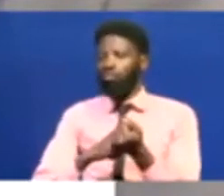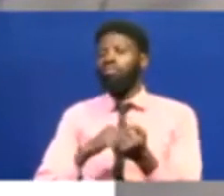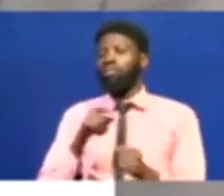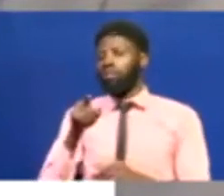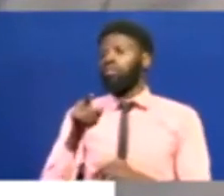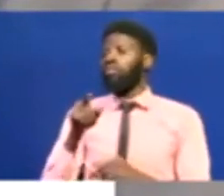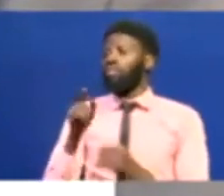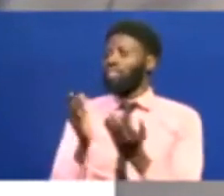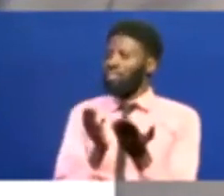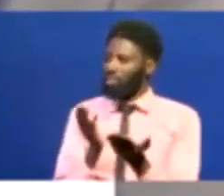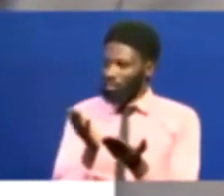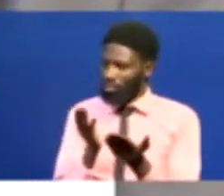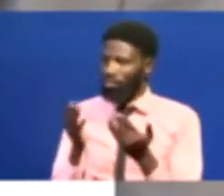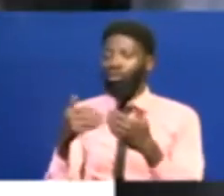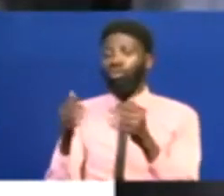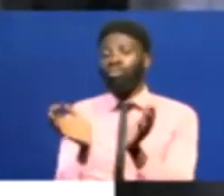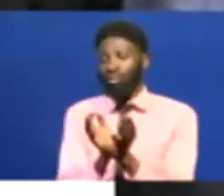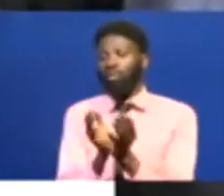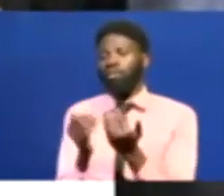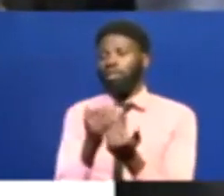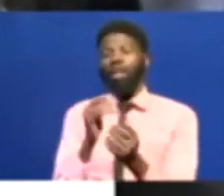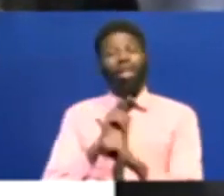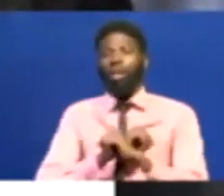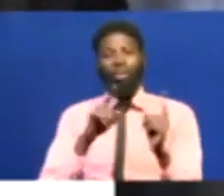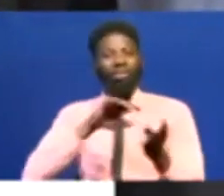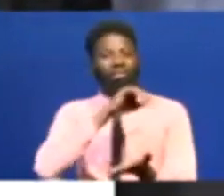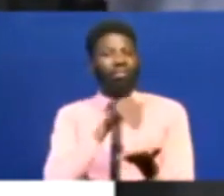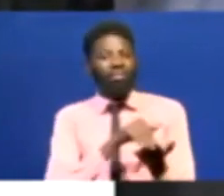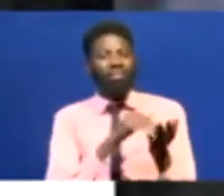community care services as opposed to institutional care. Brian